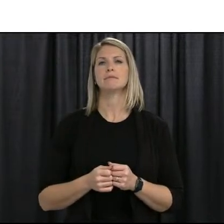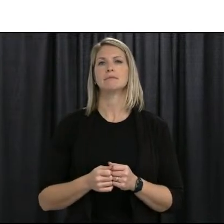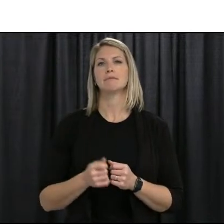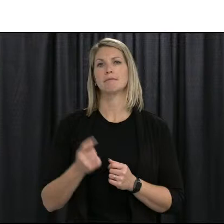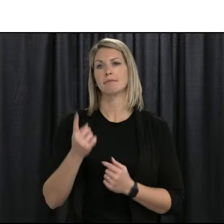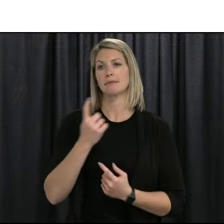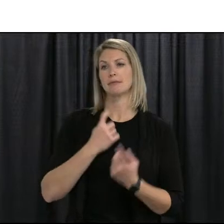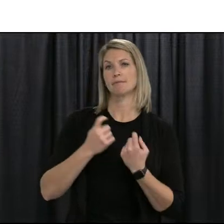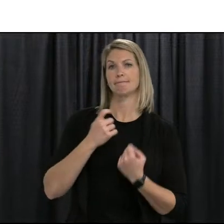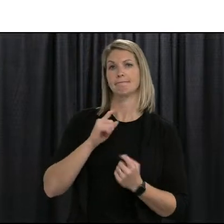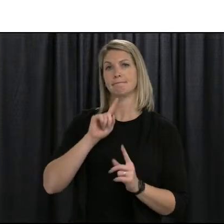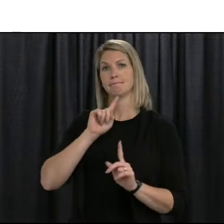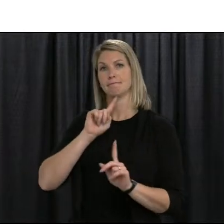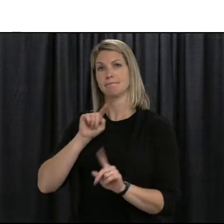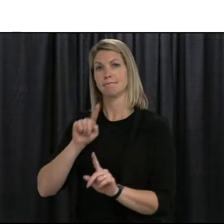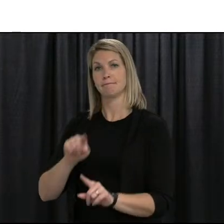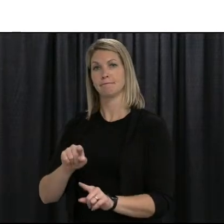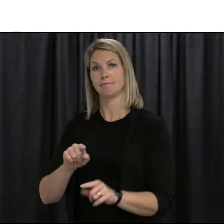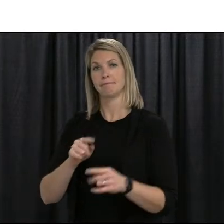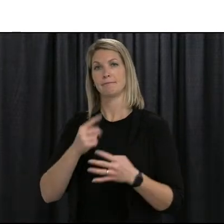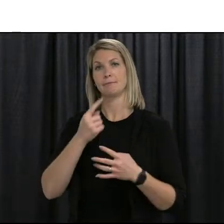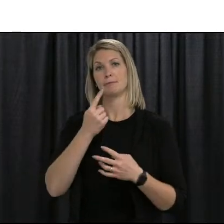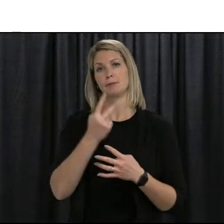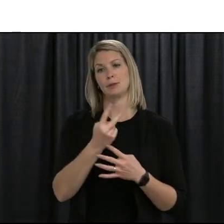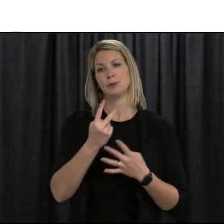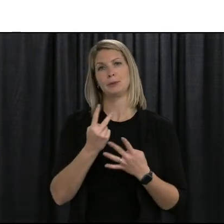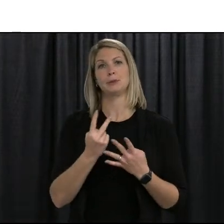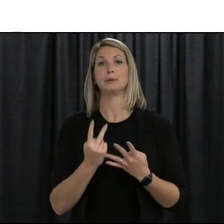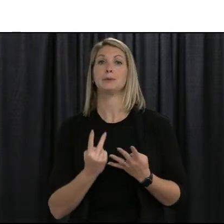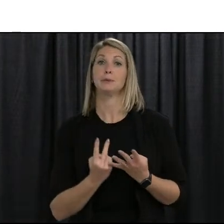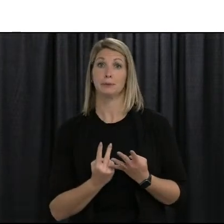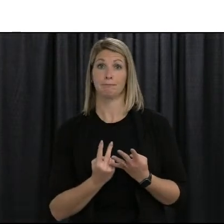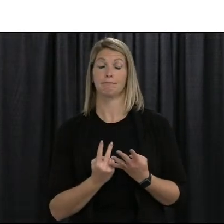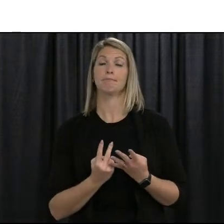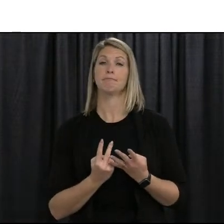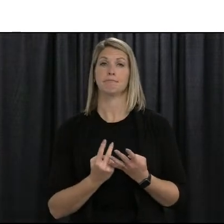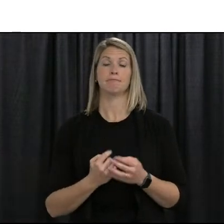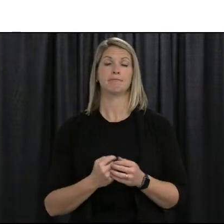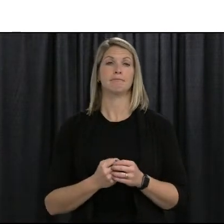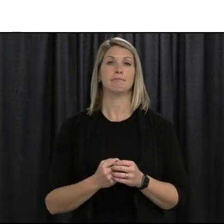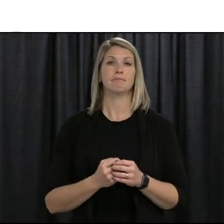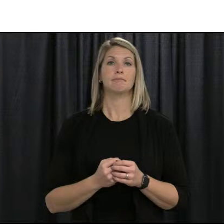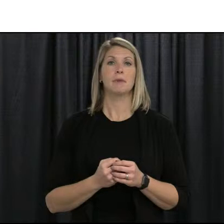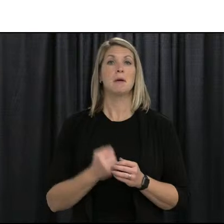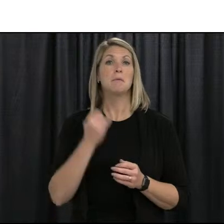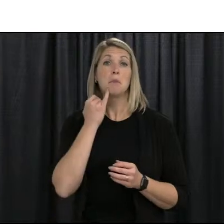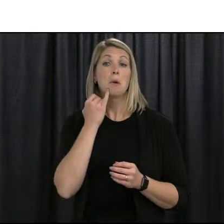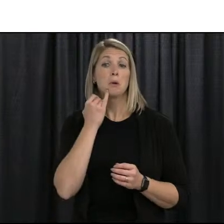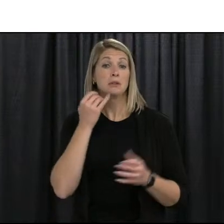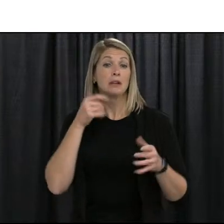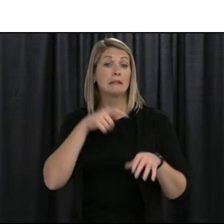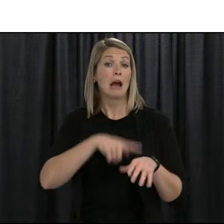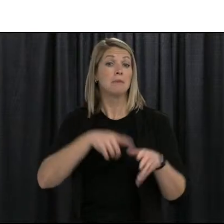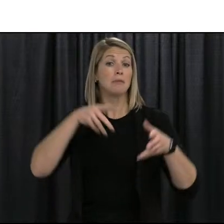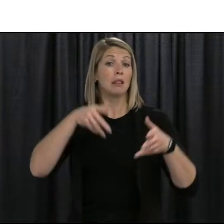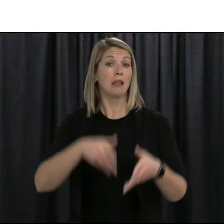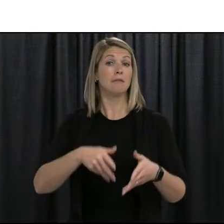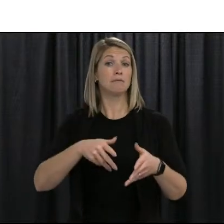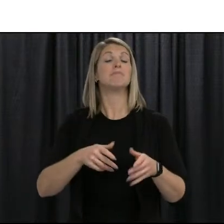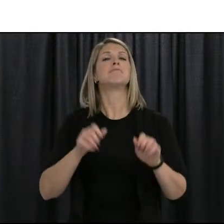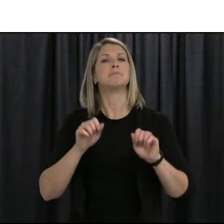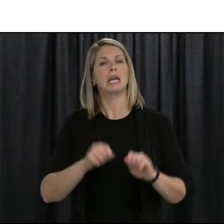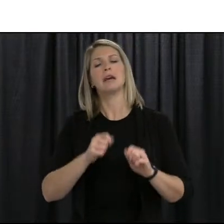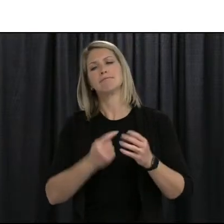rounds, where each reporter will have the opportunity to ask 1 question and 1 follow-up per round. Following this, I will ask each reporter if they have any